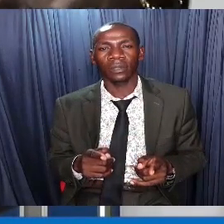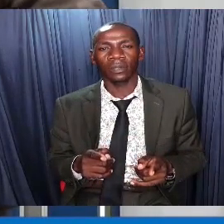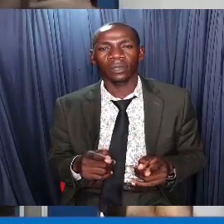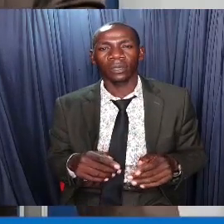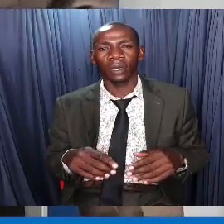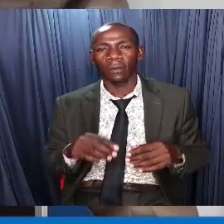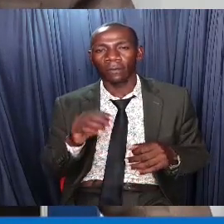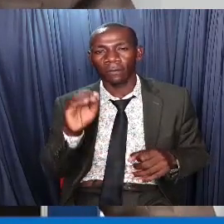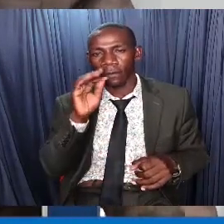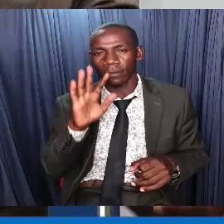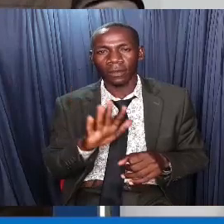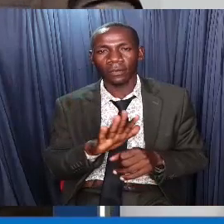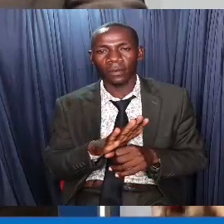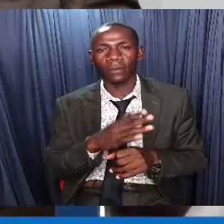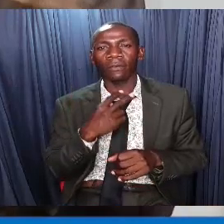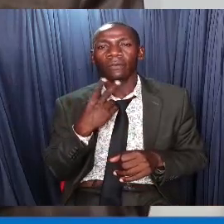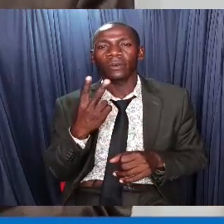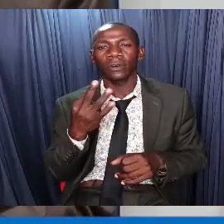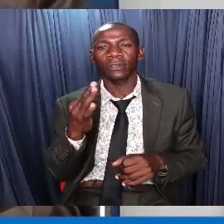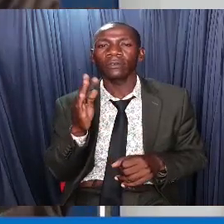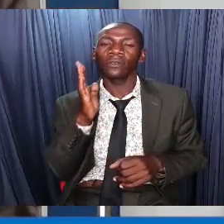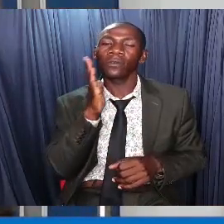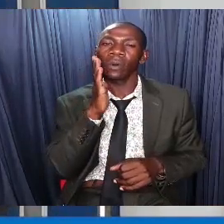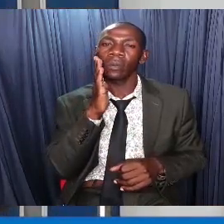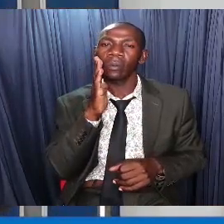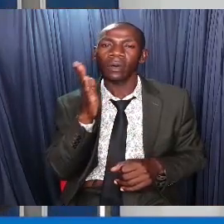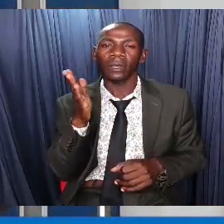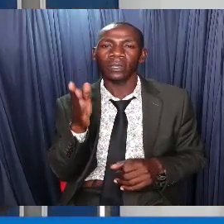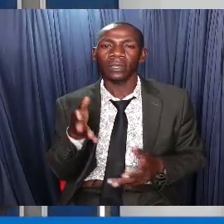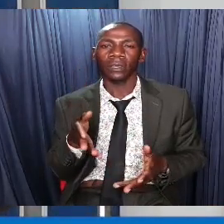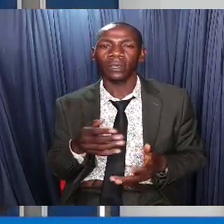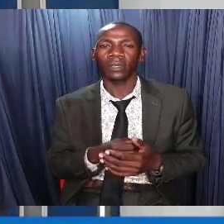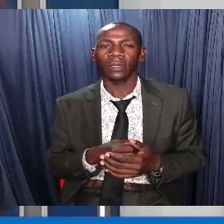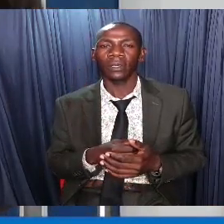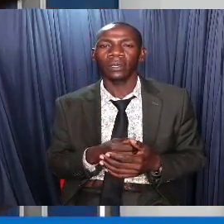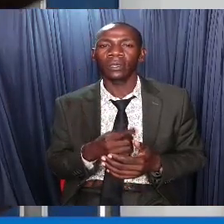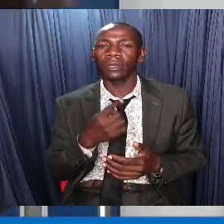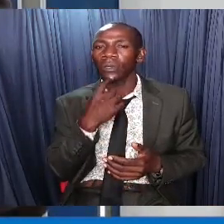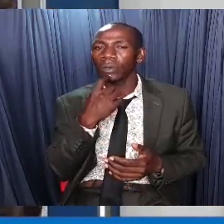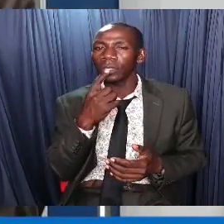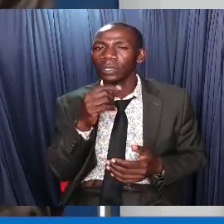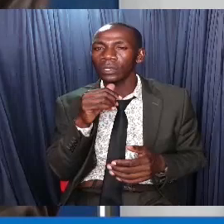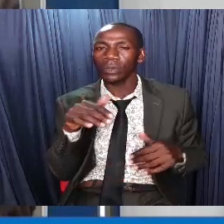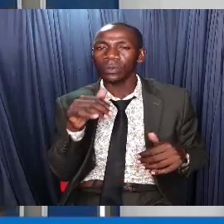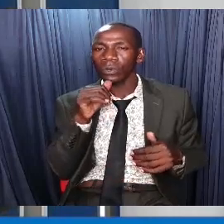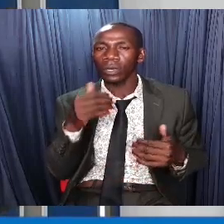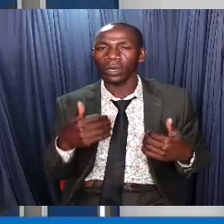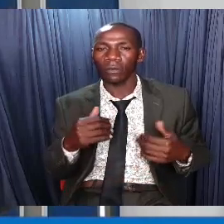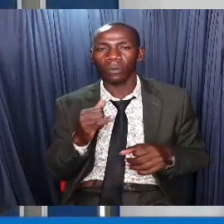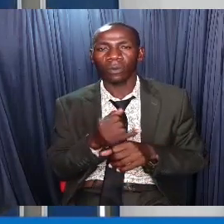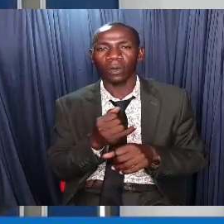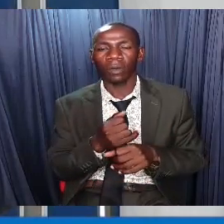Nitimize. I fulfill. Sauti ya mama. The voice of the mother here. Sisemi mimi sina kazi. I don't say I don't have a